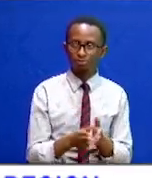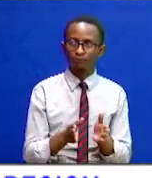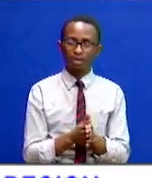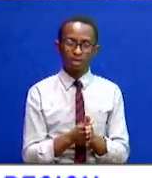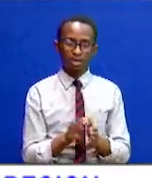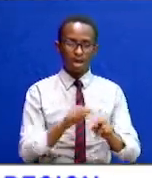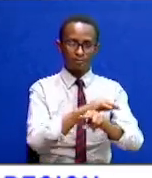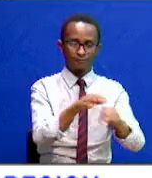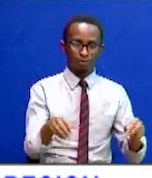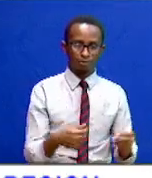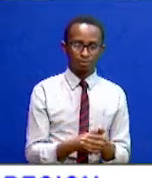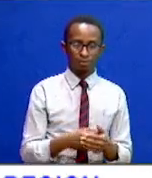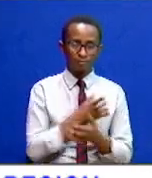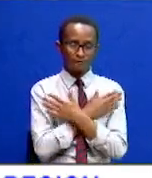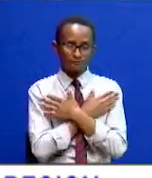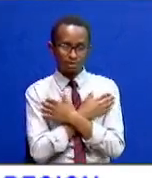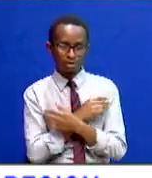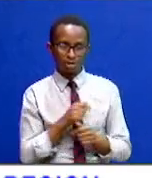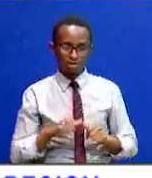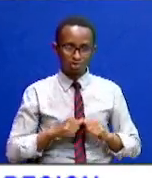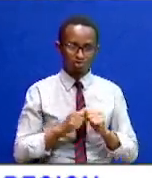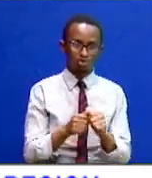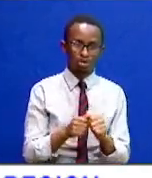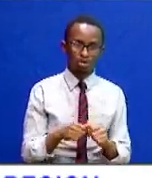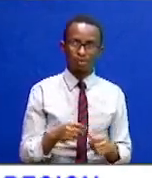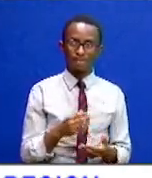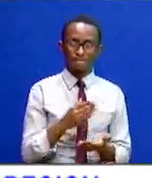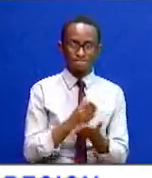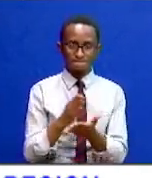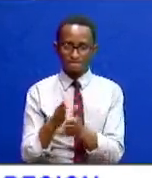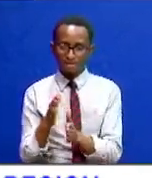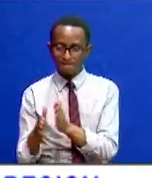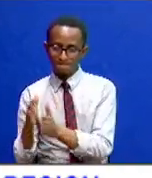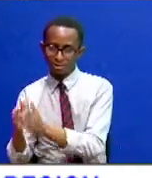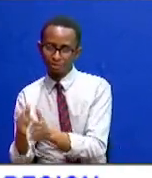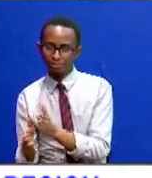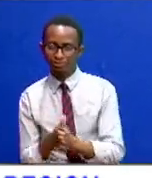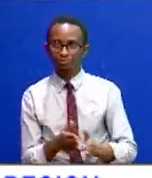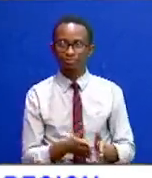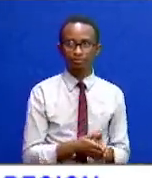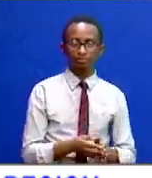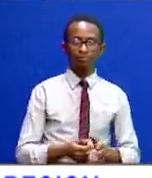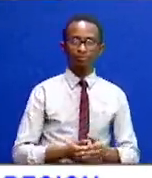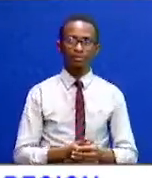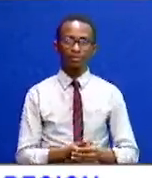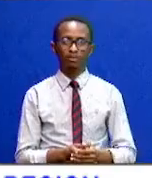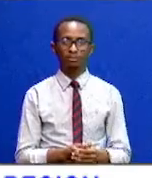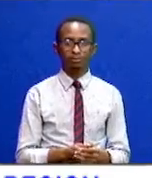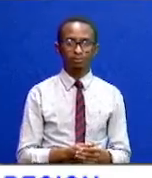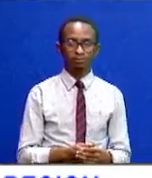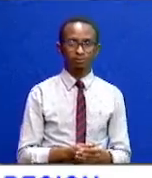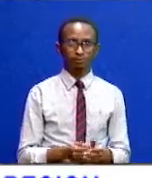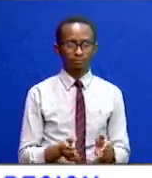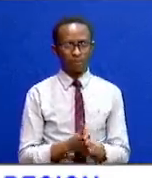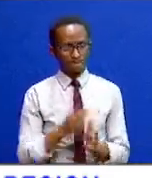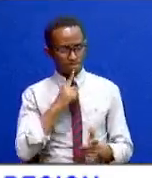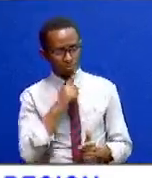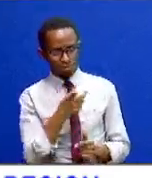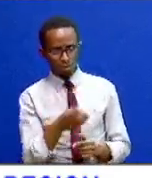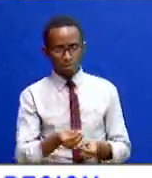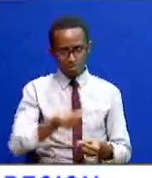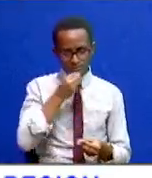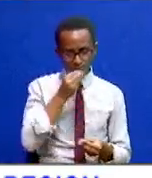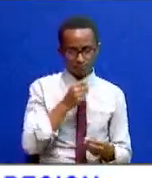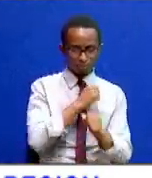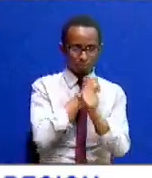methods. By adopting these innovative technologies, the IGAD region is setting a new standard for combating transboundary pests, ensuring food security,